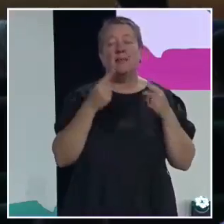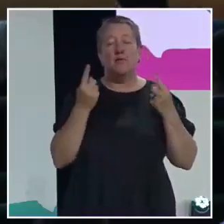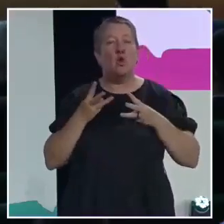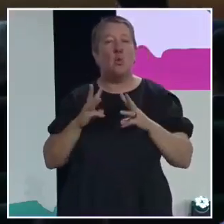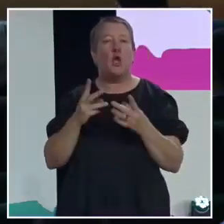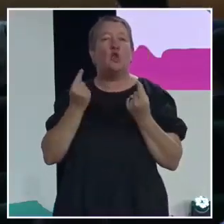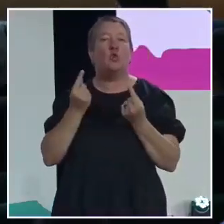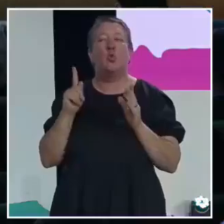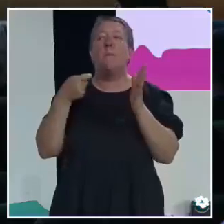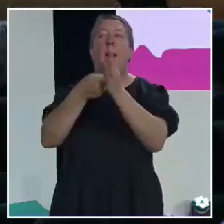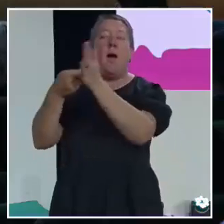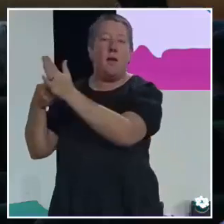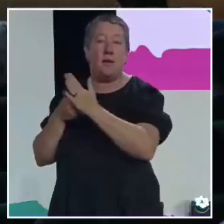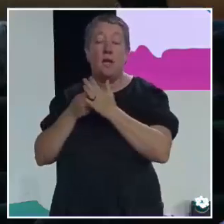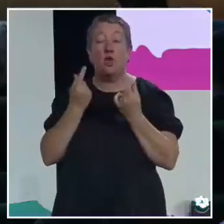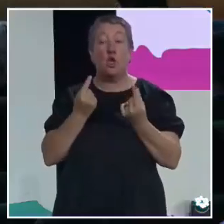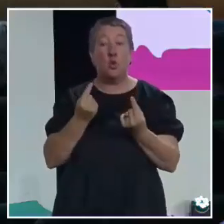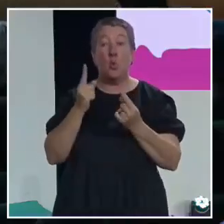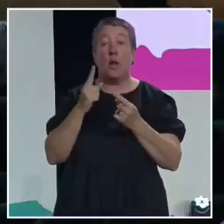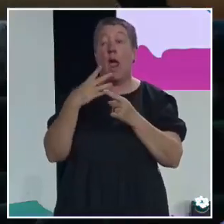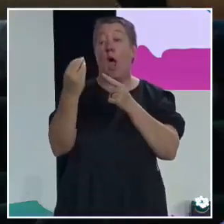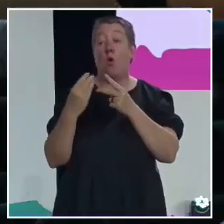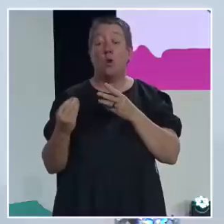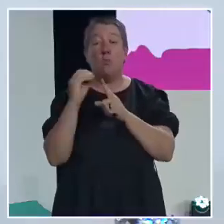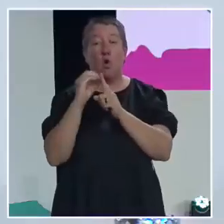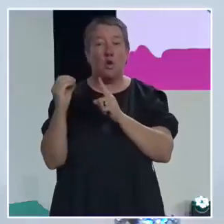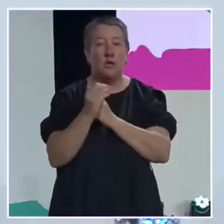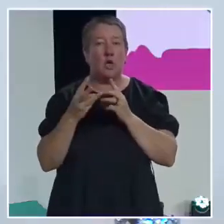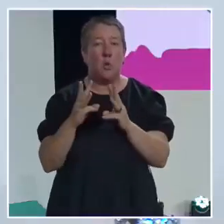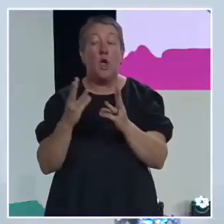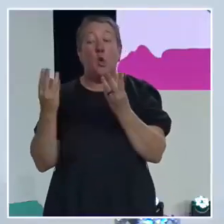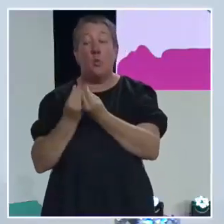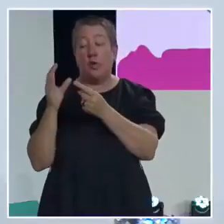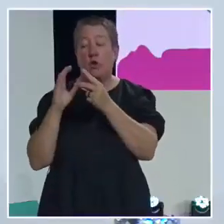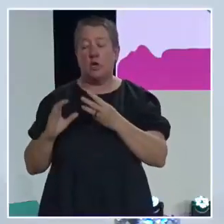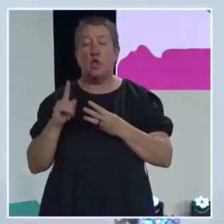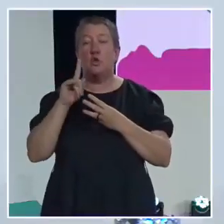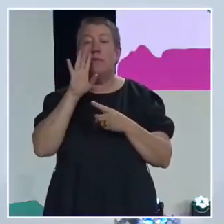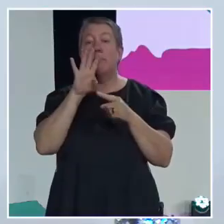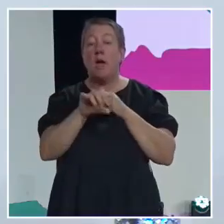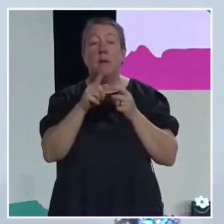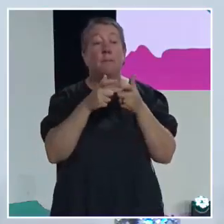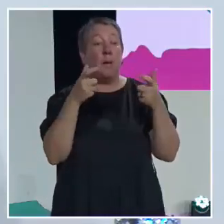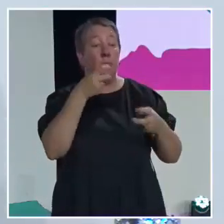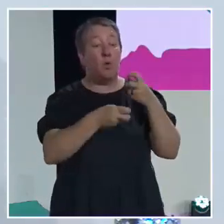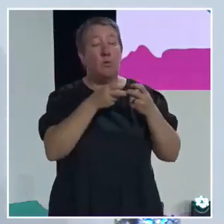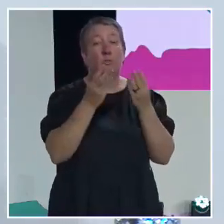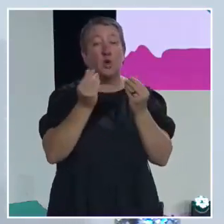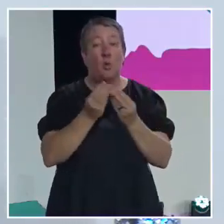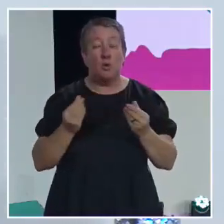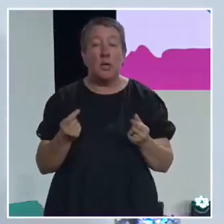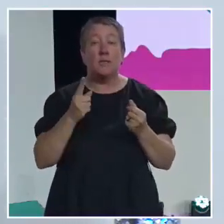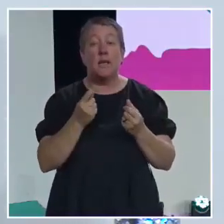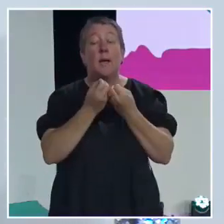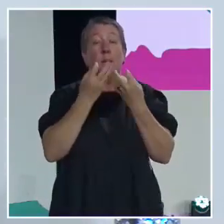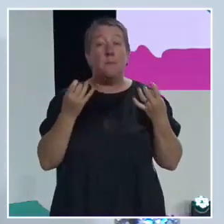And if you do it in an outcomes-oriented way, again, with conditionality to find solutions to big problems countries are facing, then you have the public